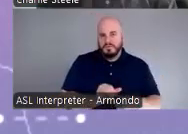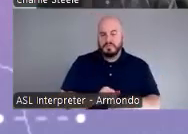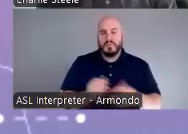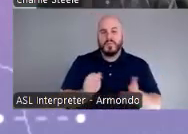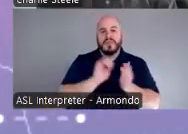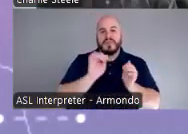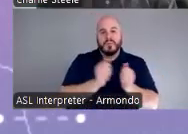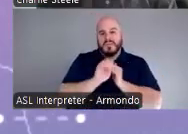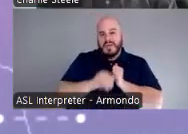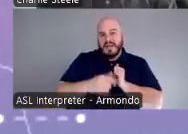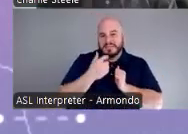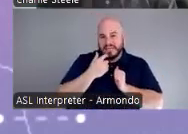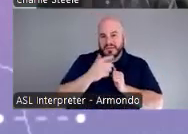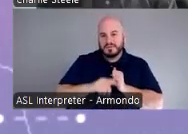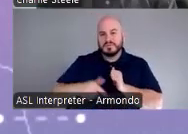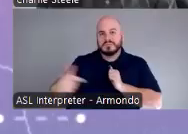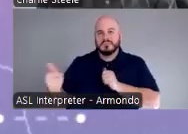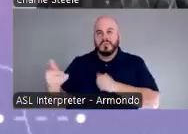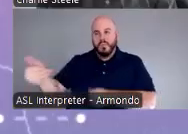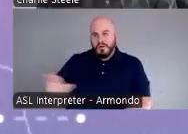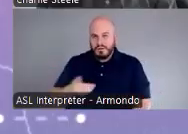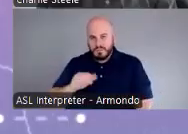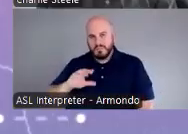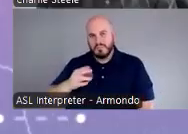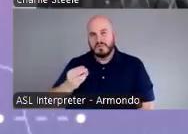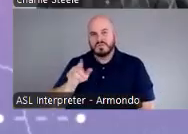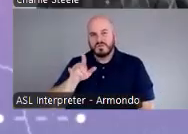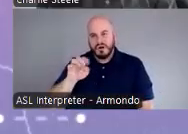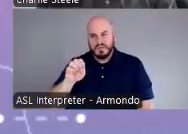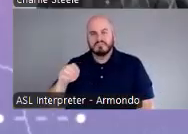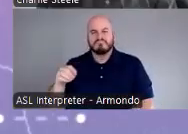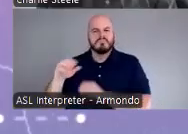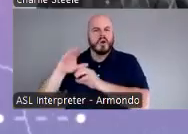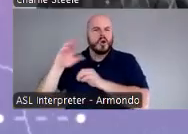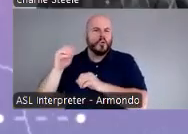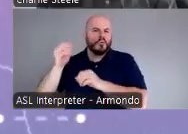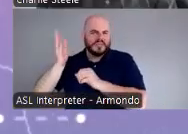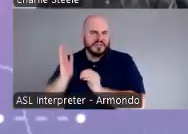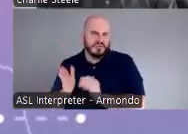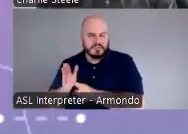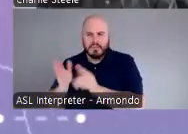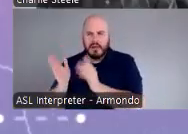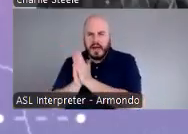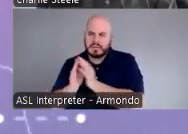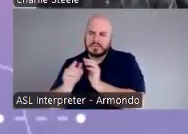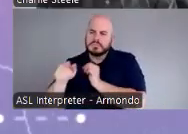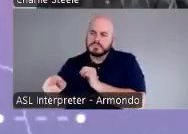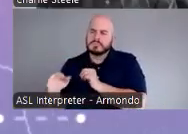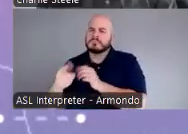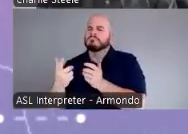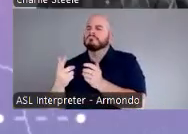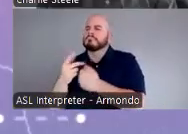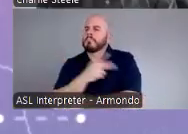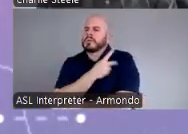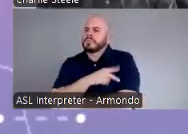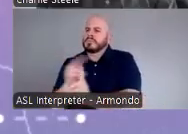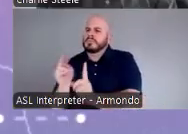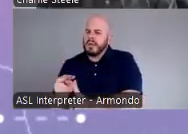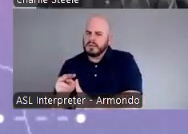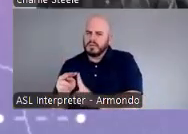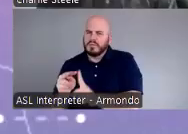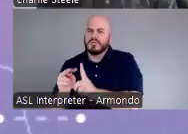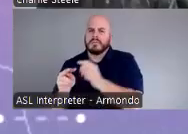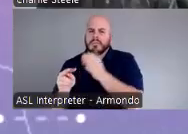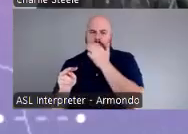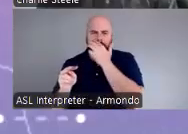one of the co-presenters, and I'll ask him a few questions about how communication has helped or perhaps